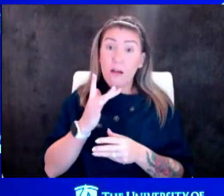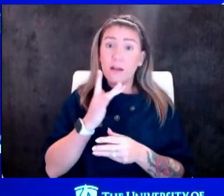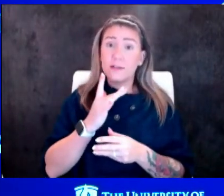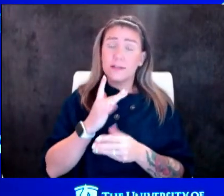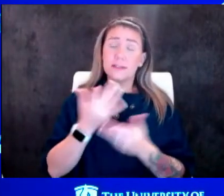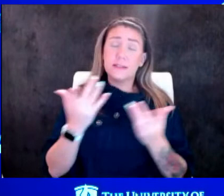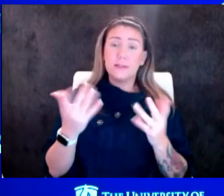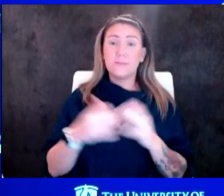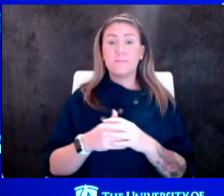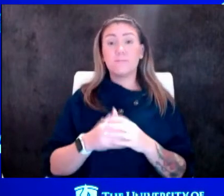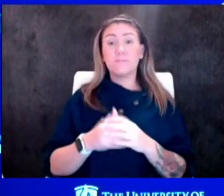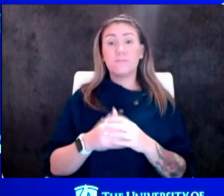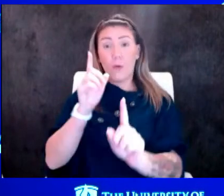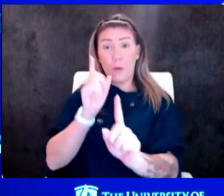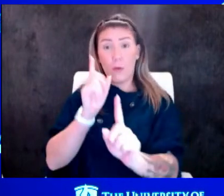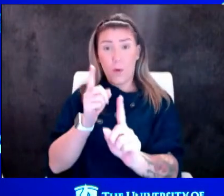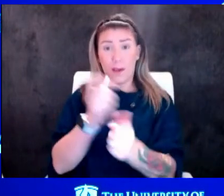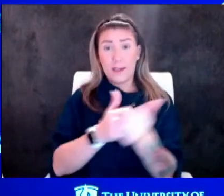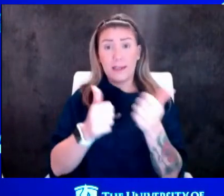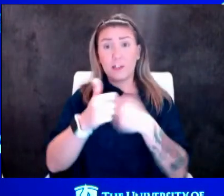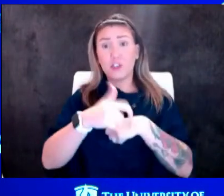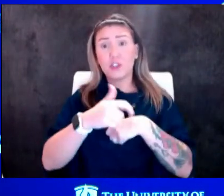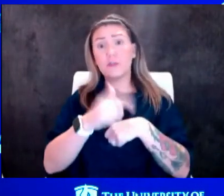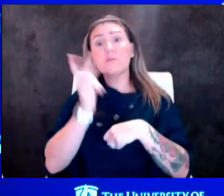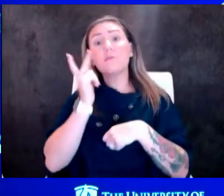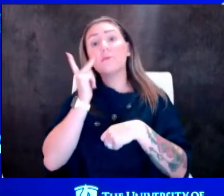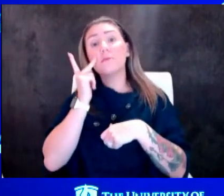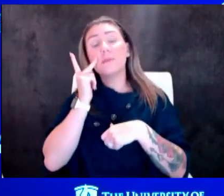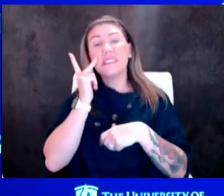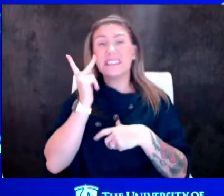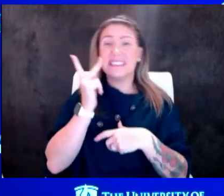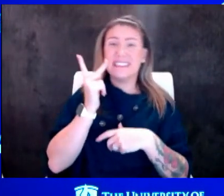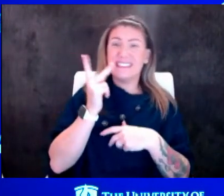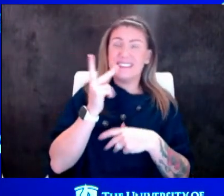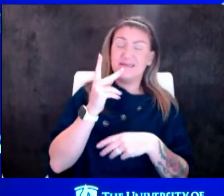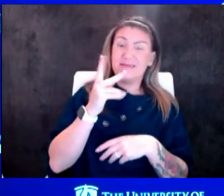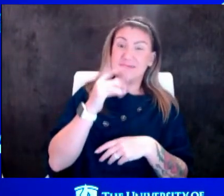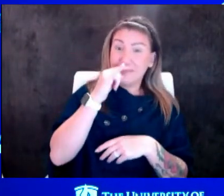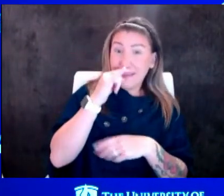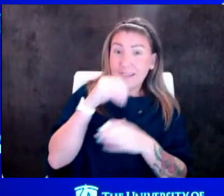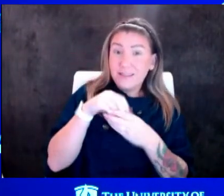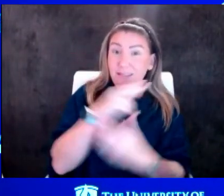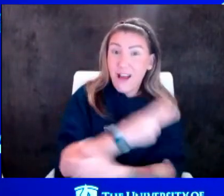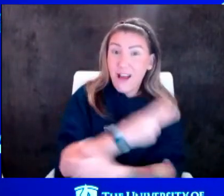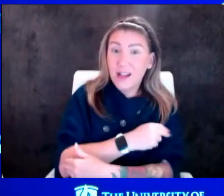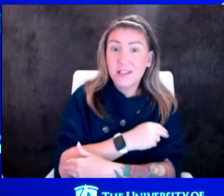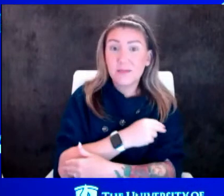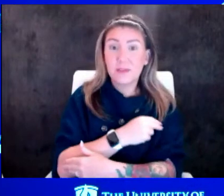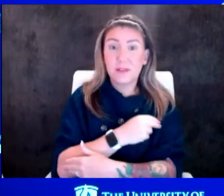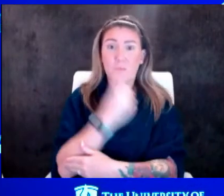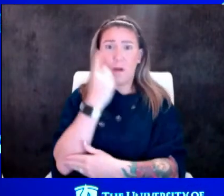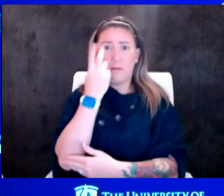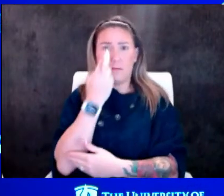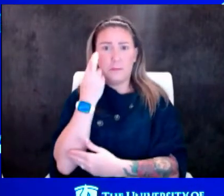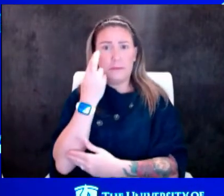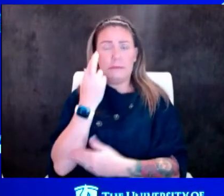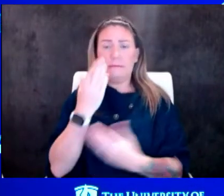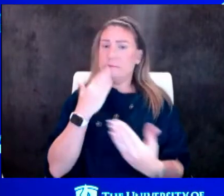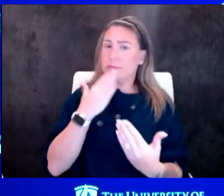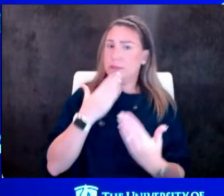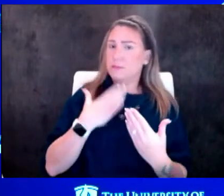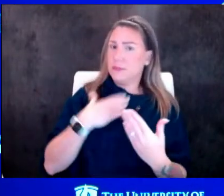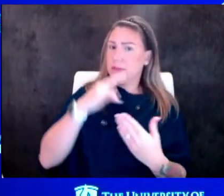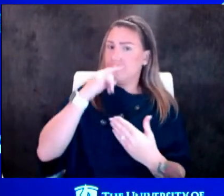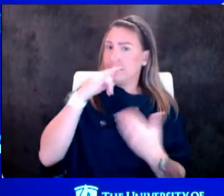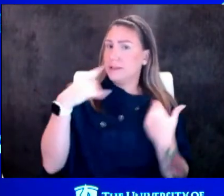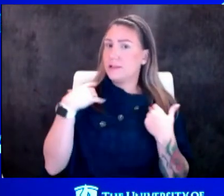to your point, every time I see children in the hospital, it's just one more reason to be thankful that my children are healthy, and it's really